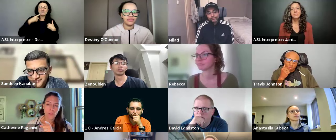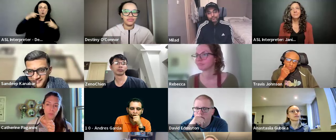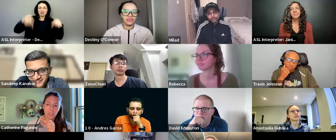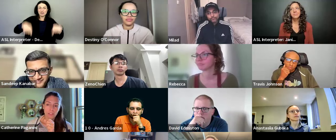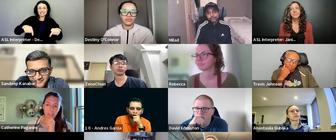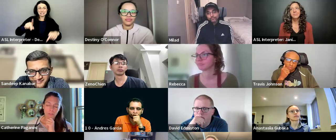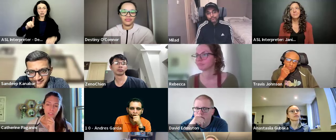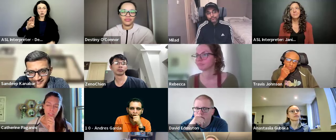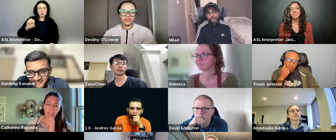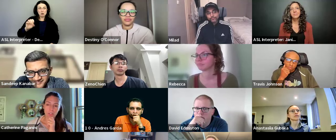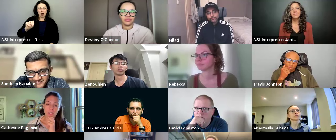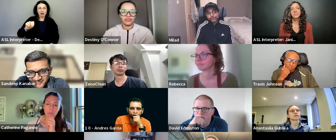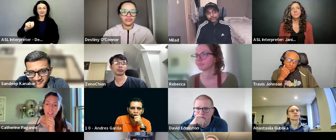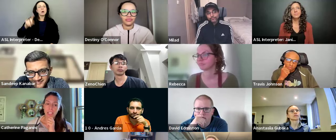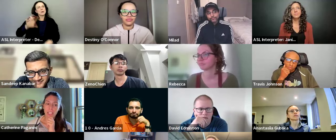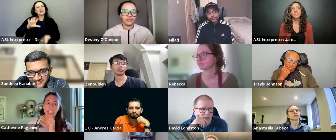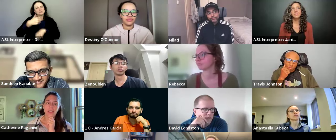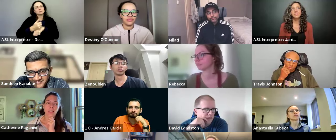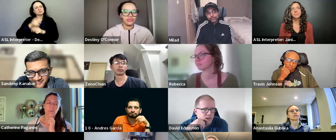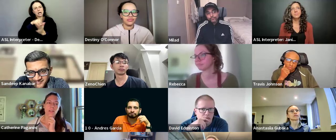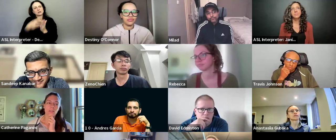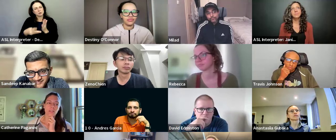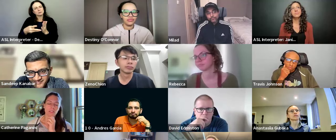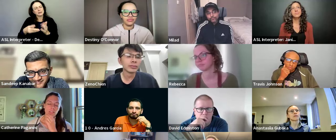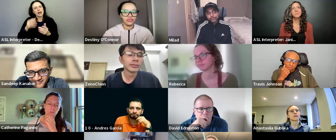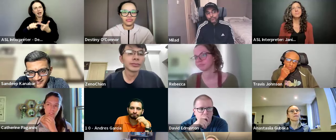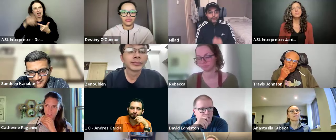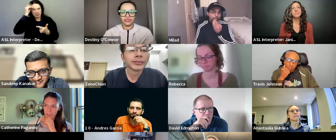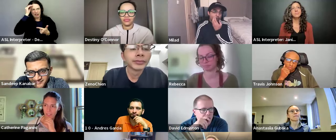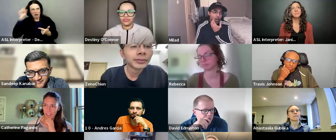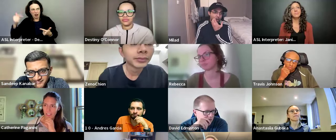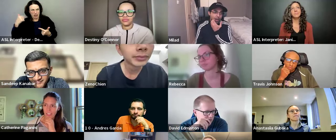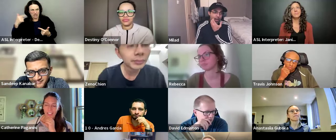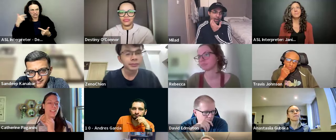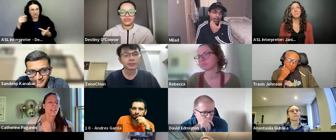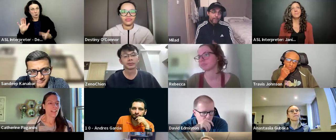this KubeCon. We need to kind of create the schedule and so on and think about London, which is